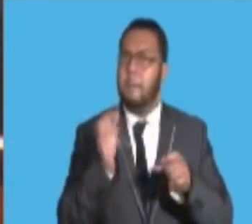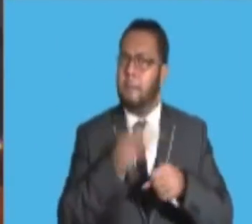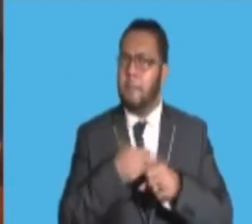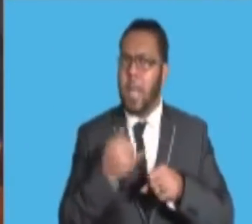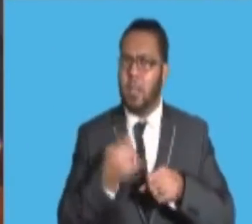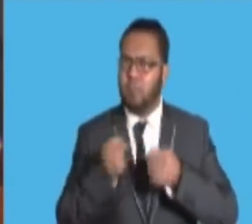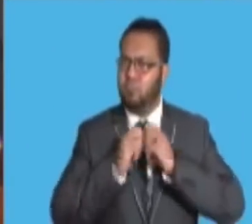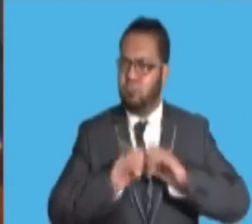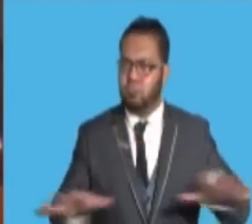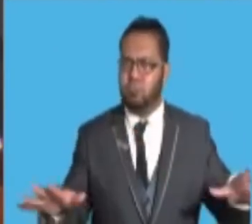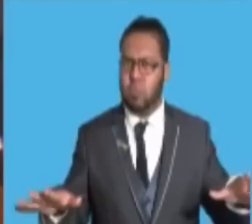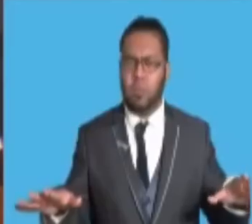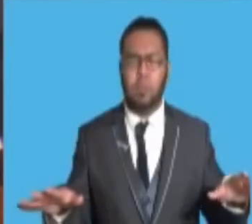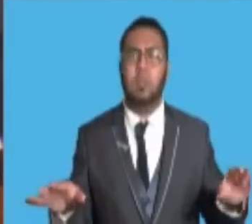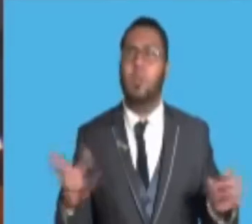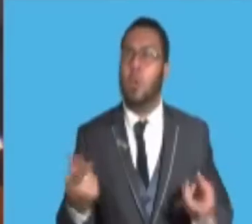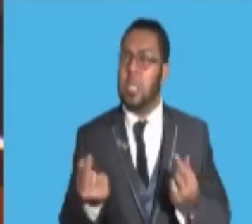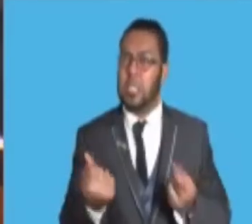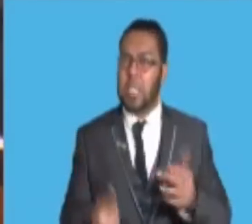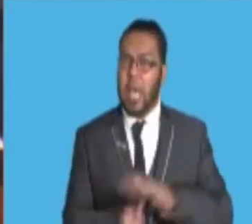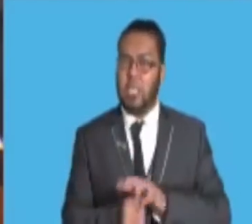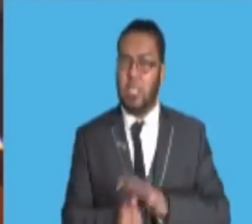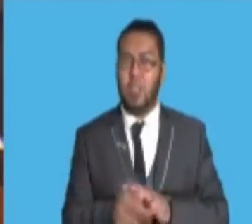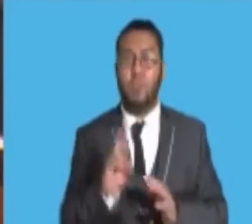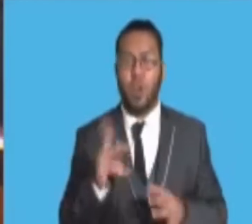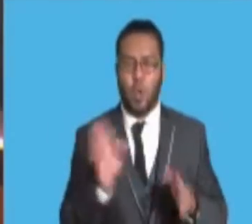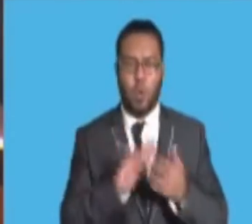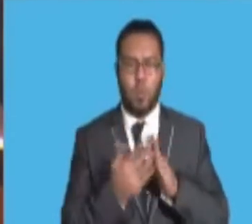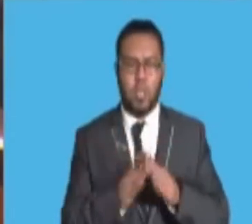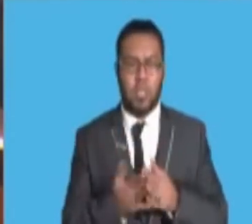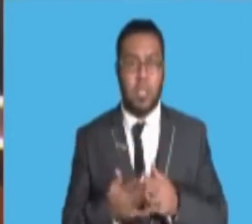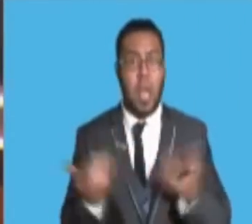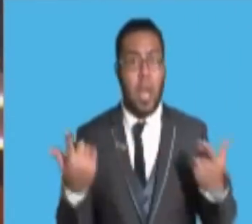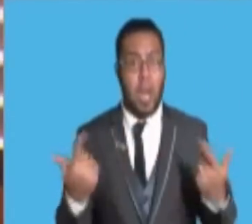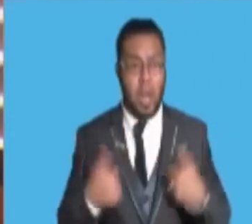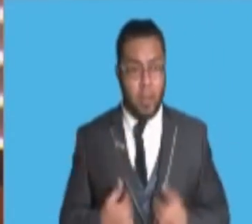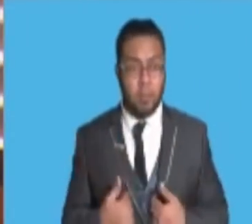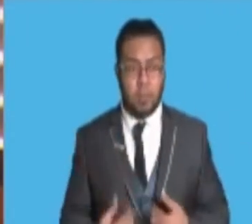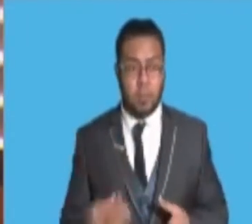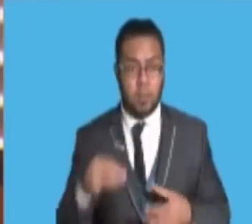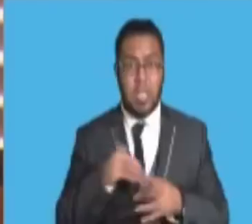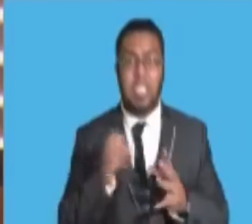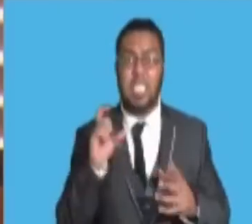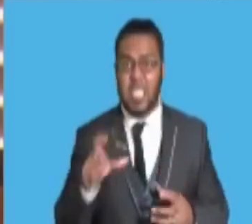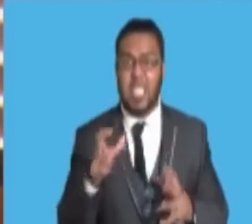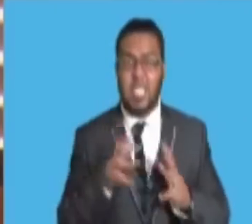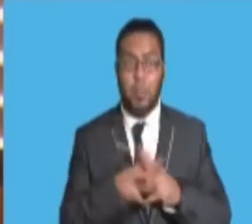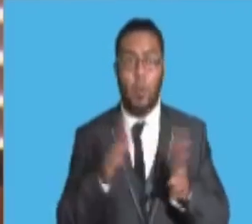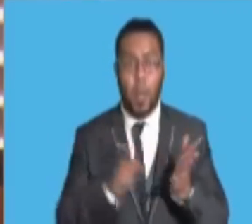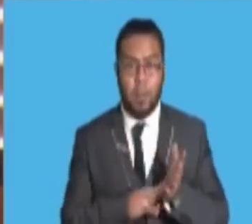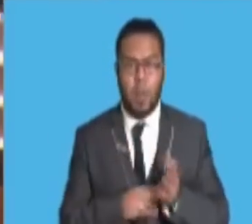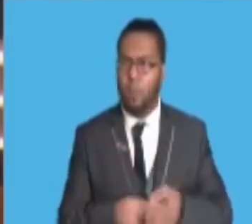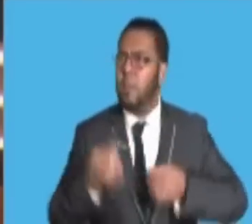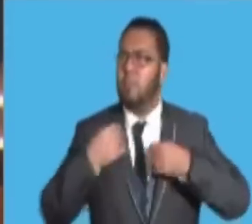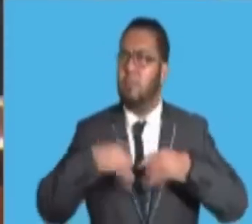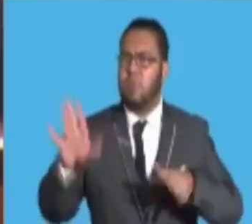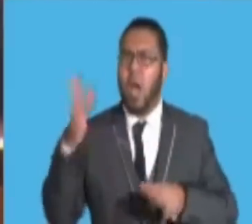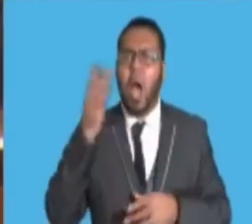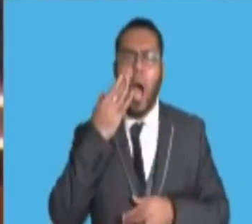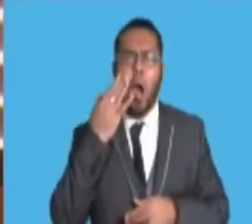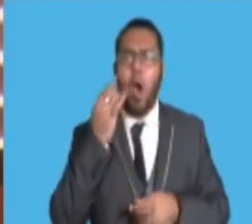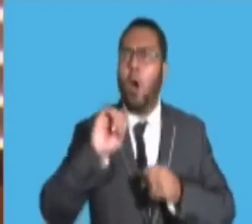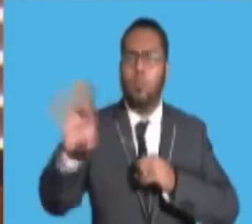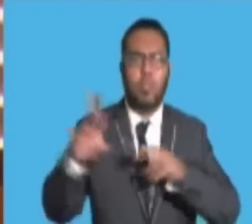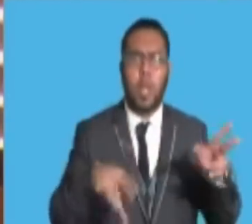to ensure convenience and easy access for the communities. And I've been part of CWM, where we've been providing outreach services, not only us,